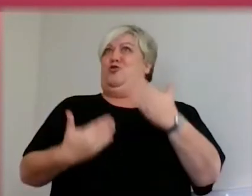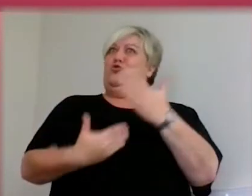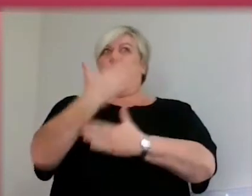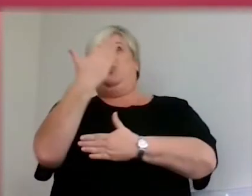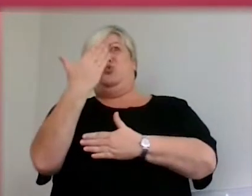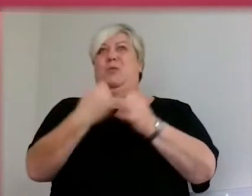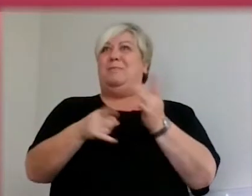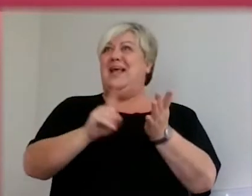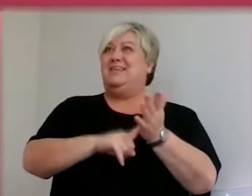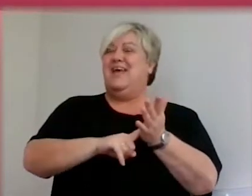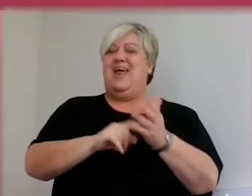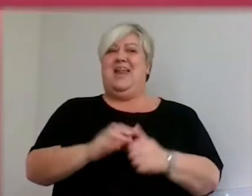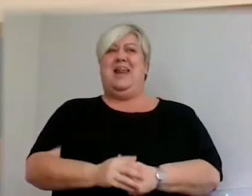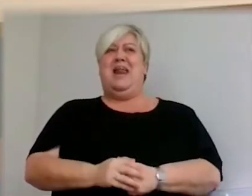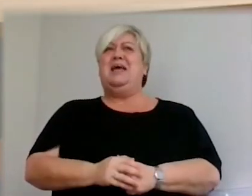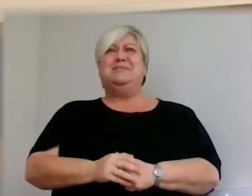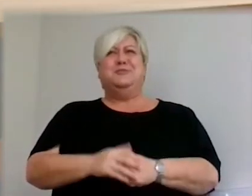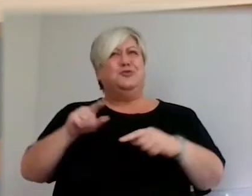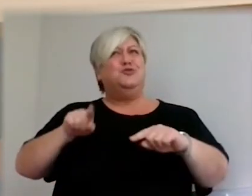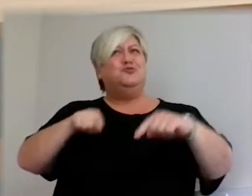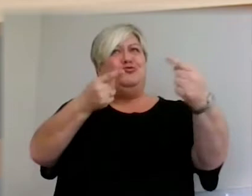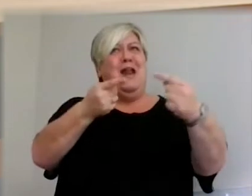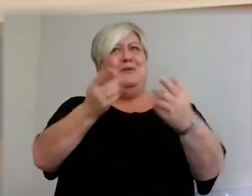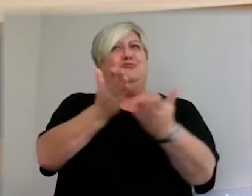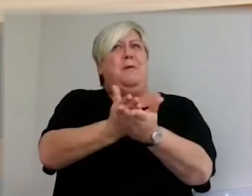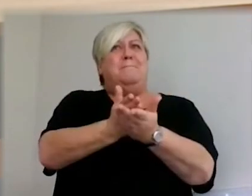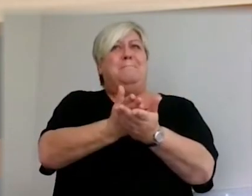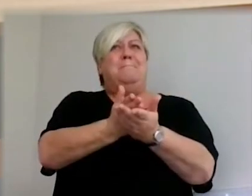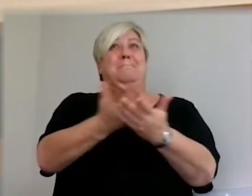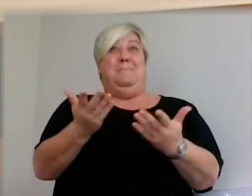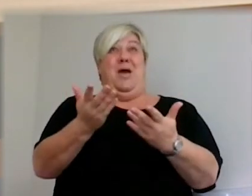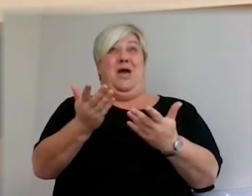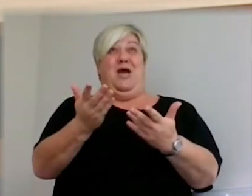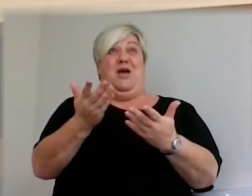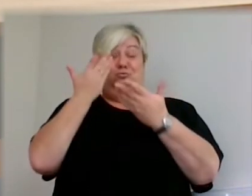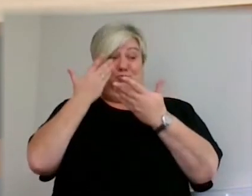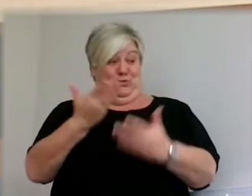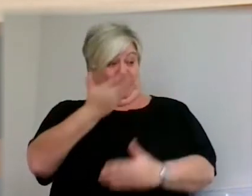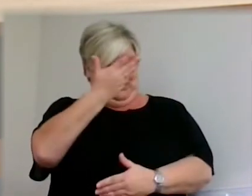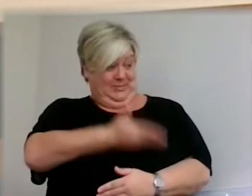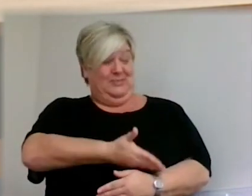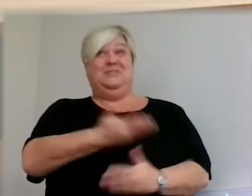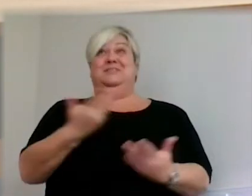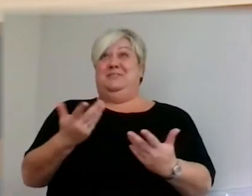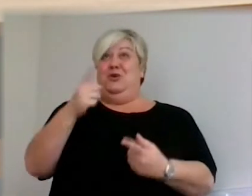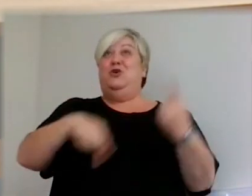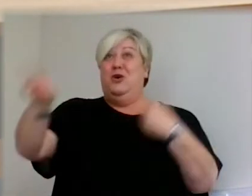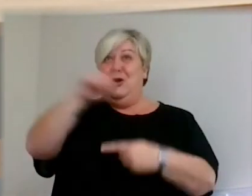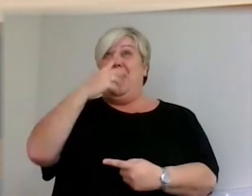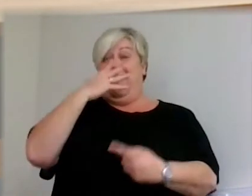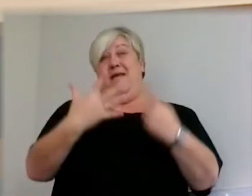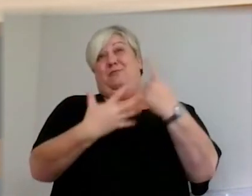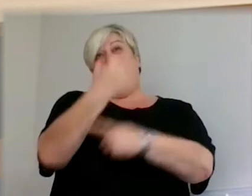you know, go for it. Yes, it's a challenge, but you will get there. You know, I am proof that you can get there